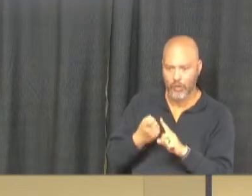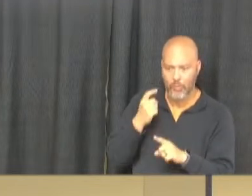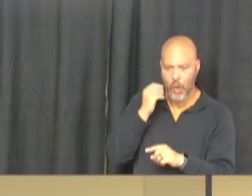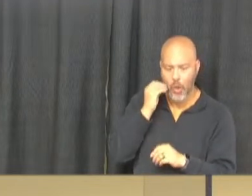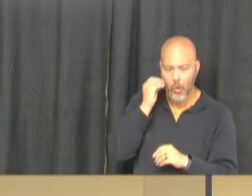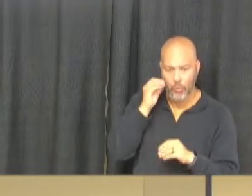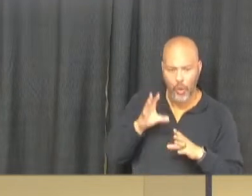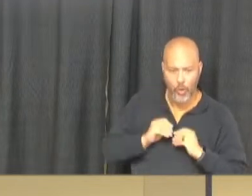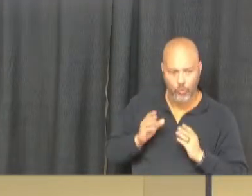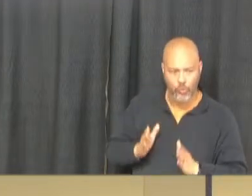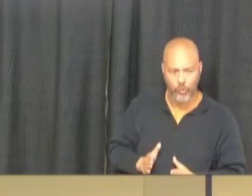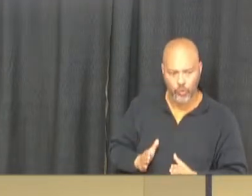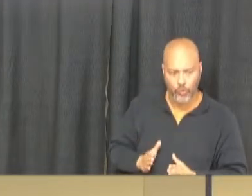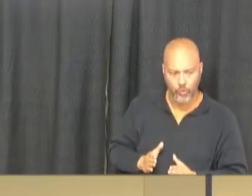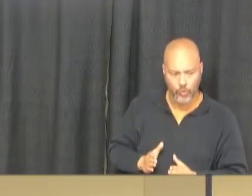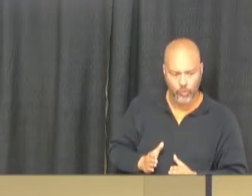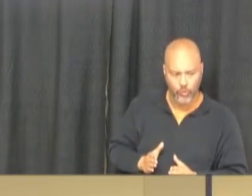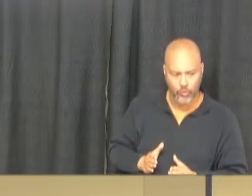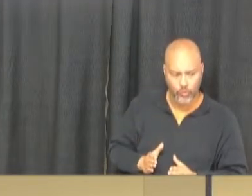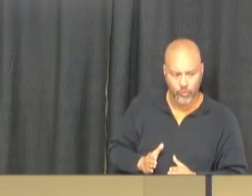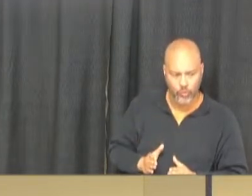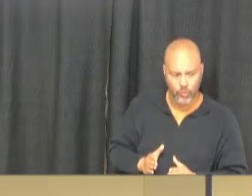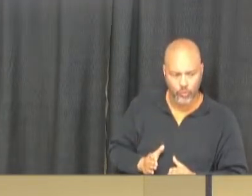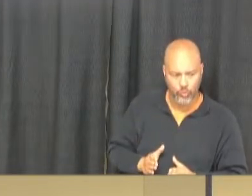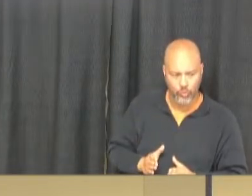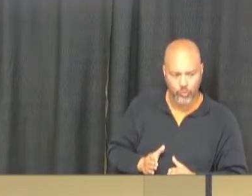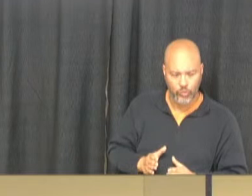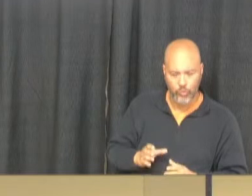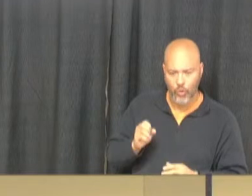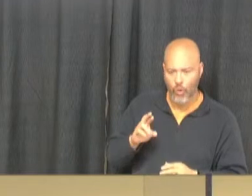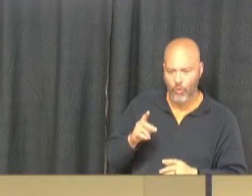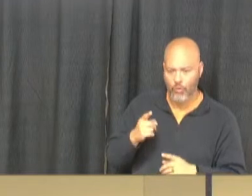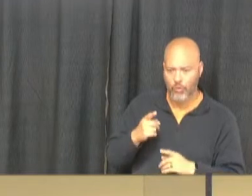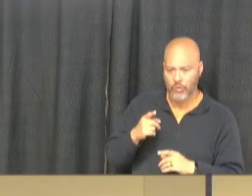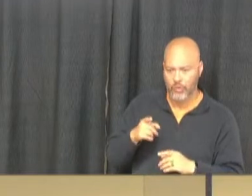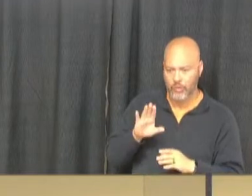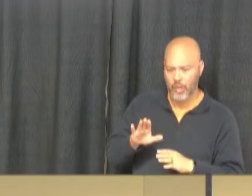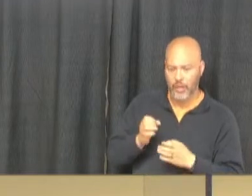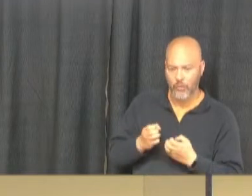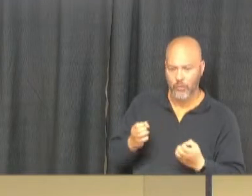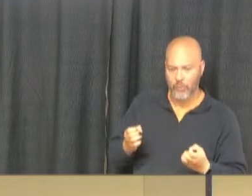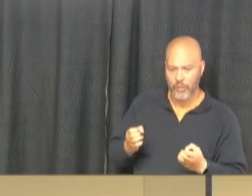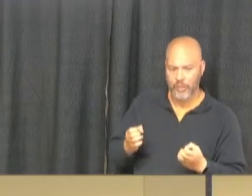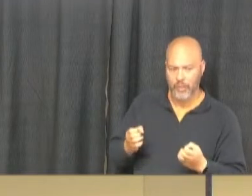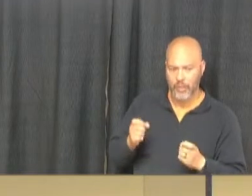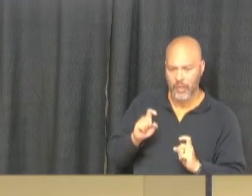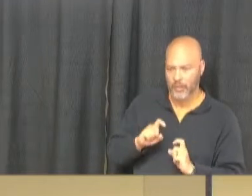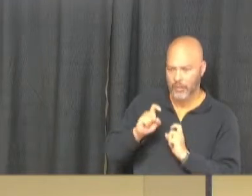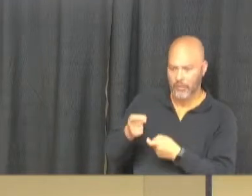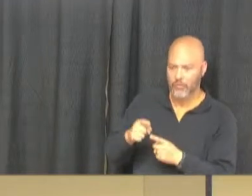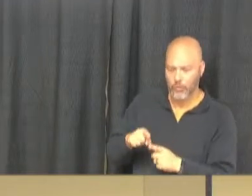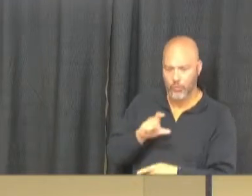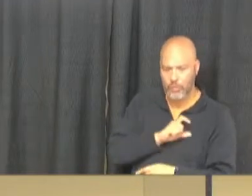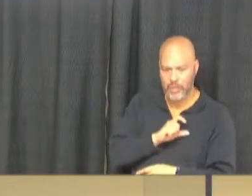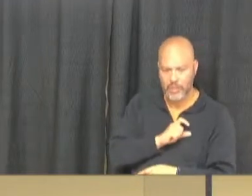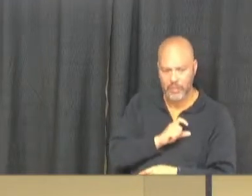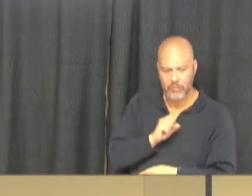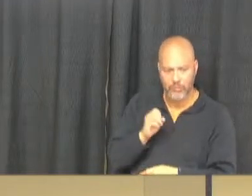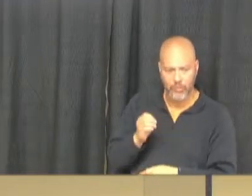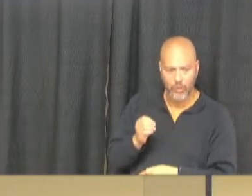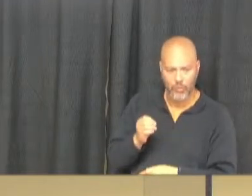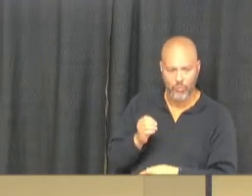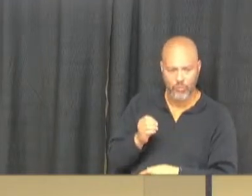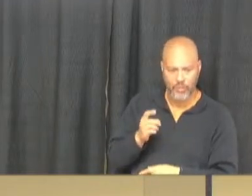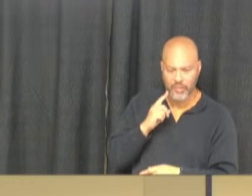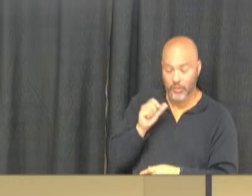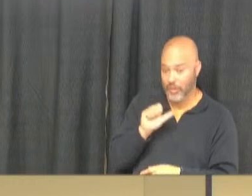homeowner or the video or the convenience store, their equipment, and turned over to the police. So